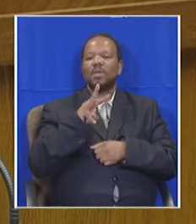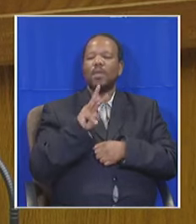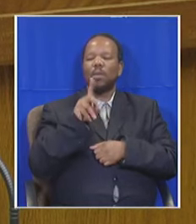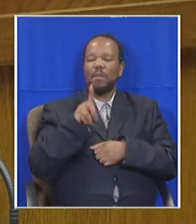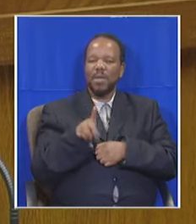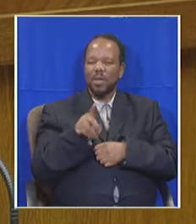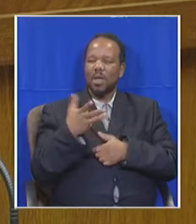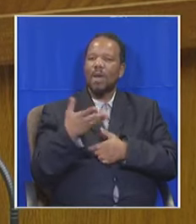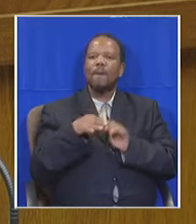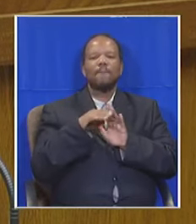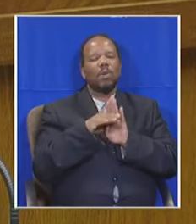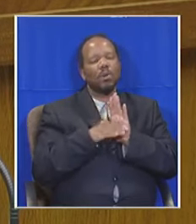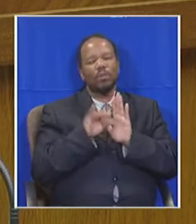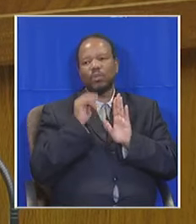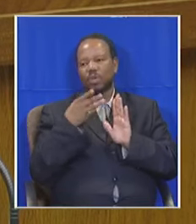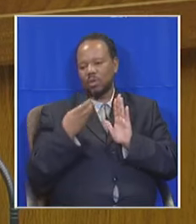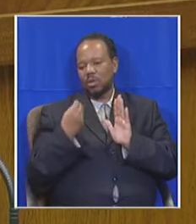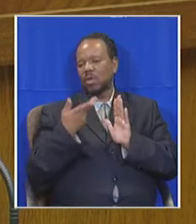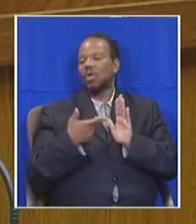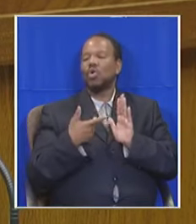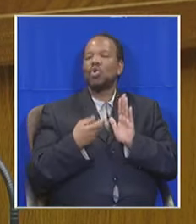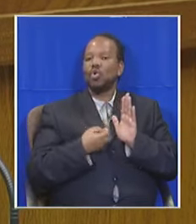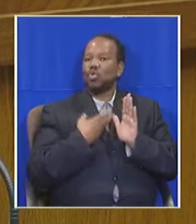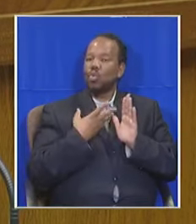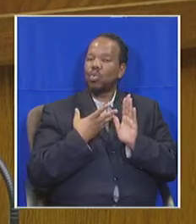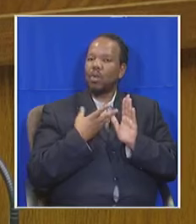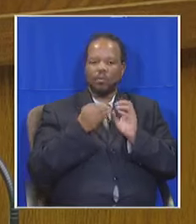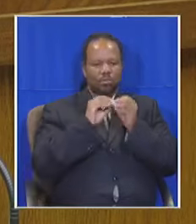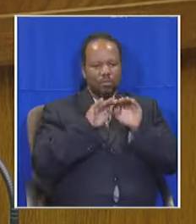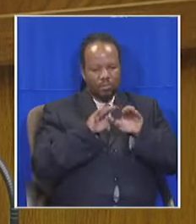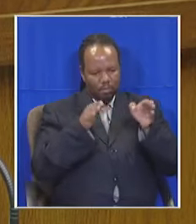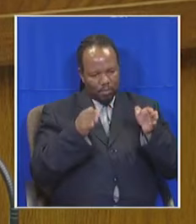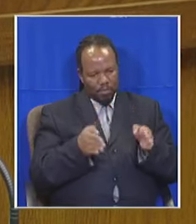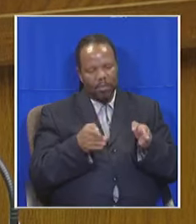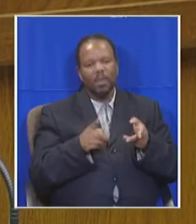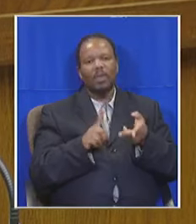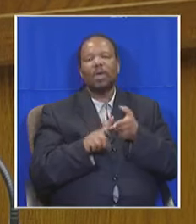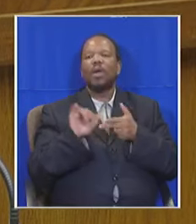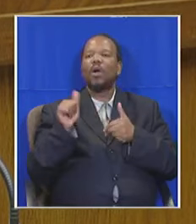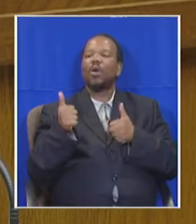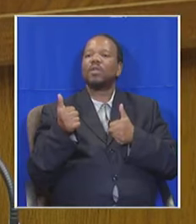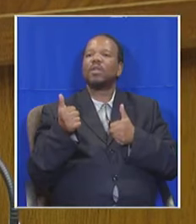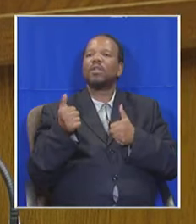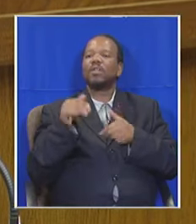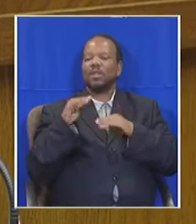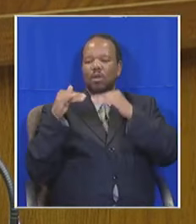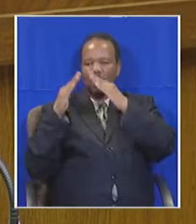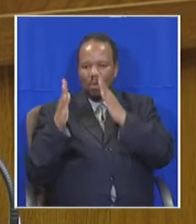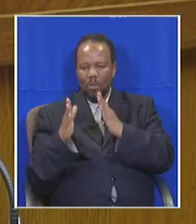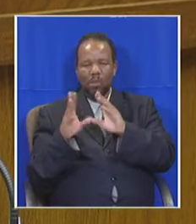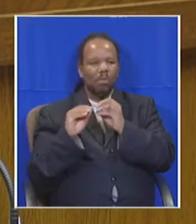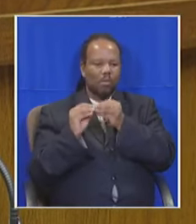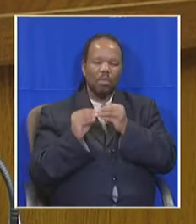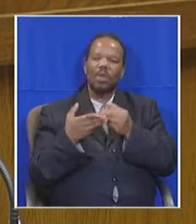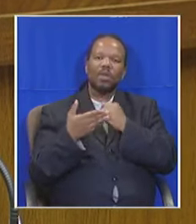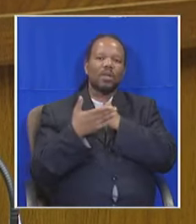that sees young people involved in the refurbishment, rehabilitation, and maintenance of community infrastructure across the country. Chairperson,